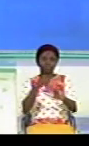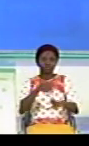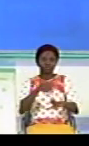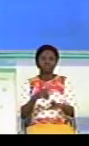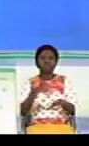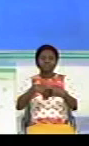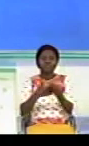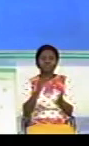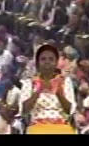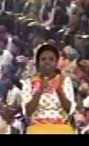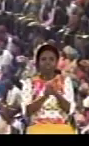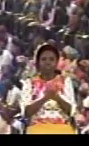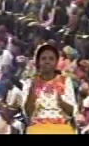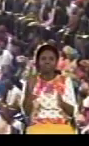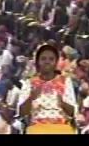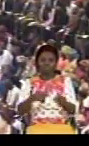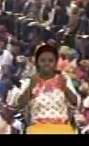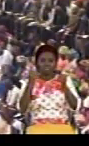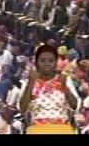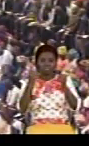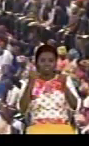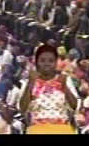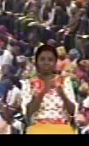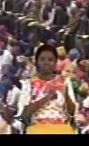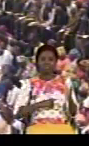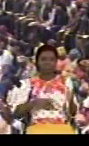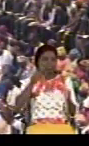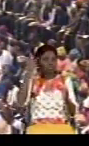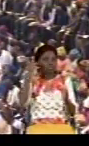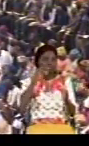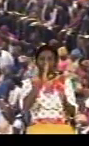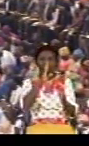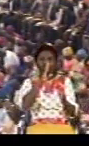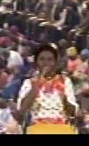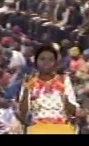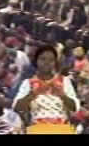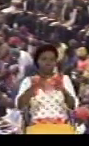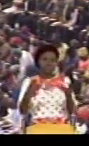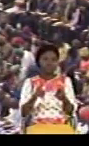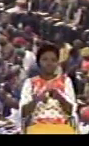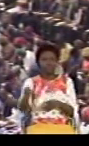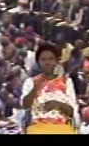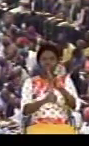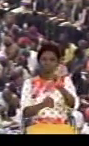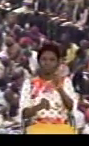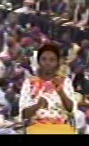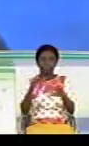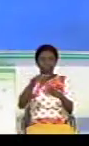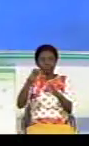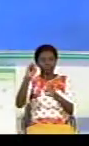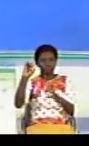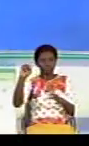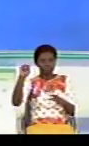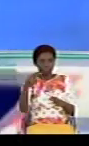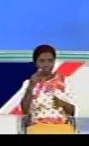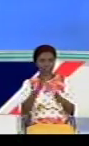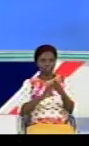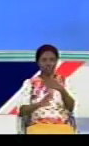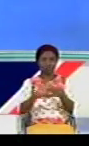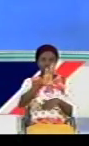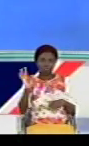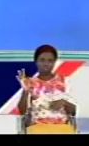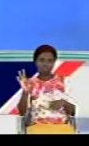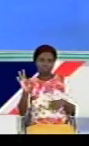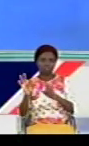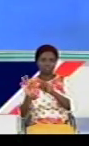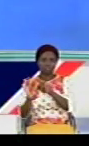Lord, was not being revealed unto them? Isaiah chapter 59, I'm reading from verse 1.